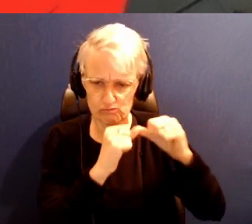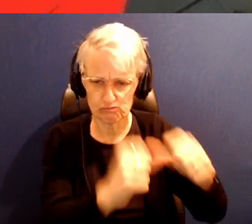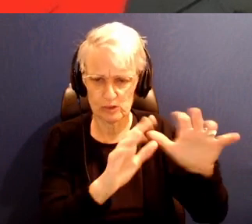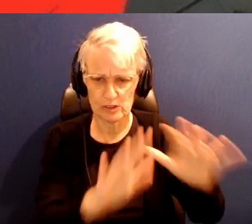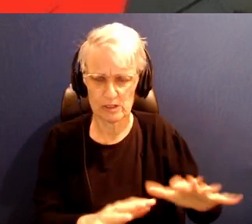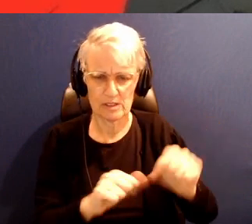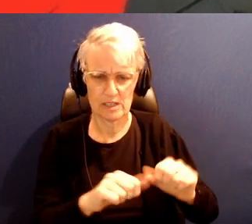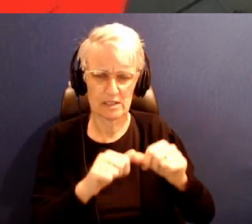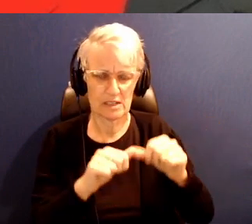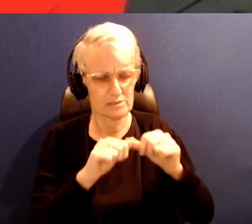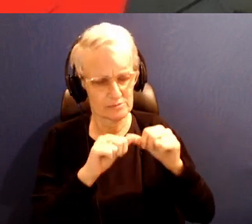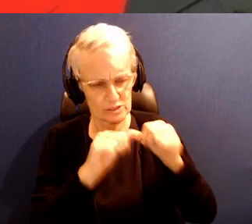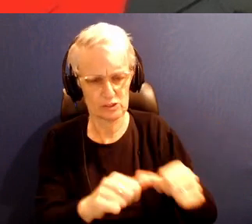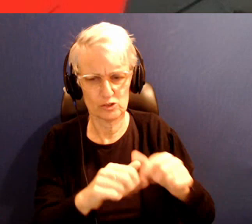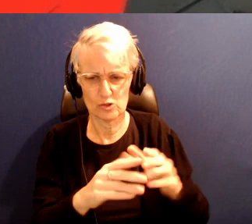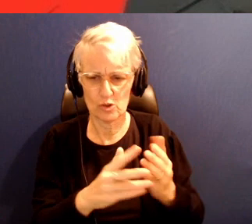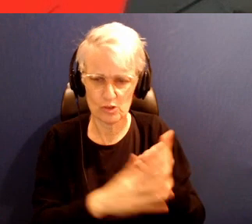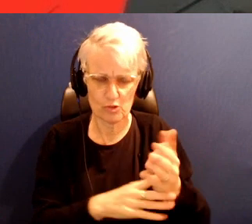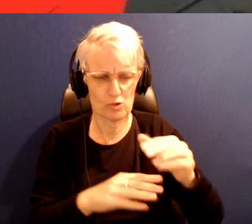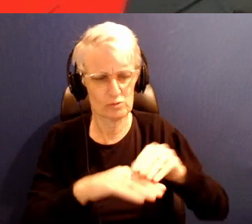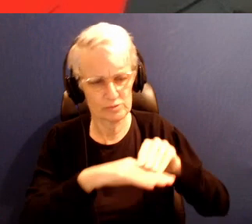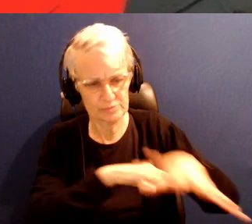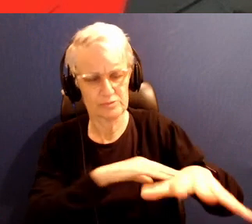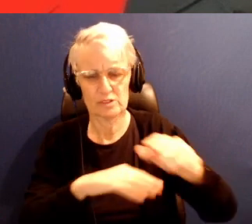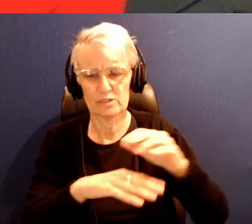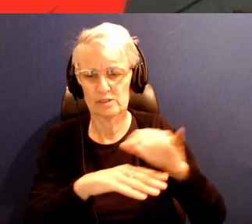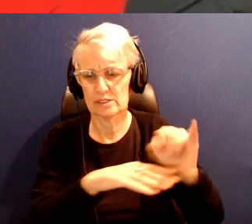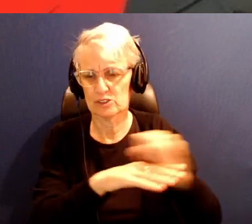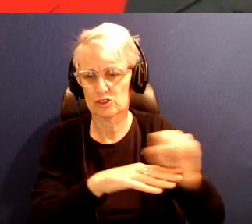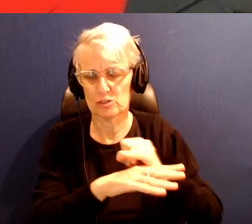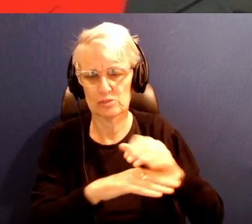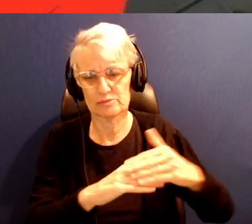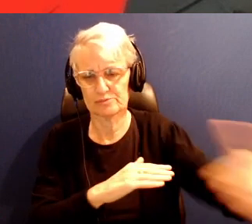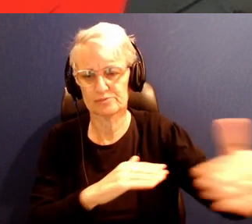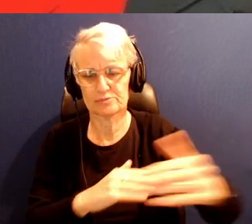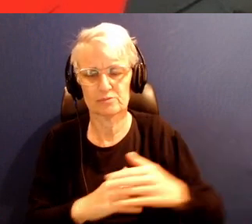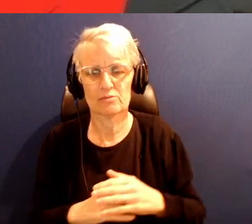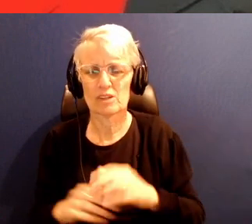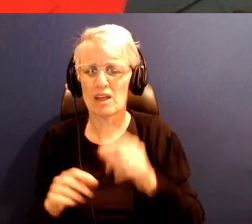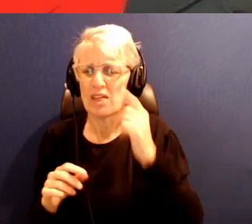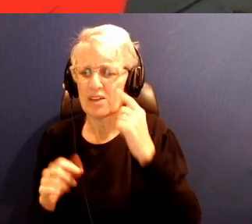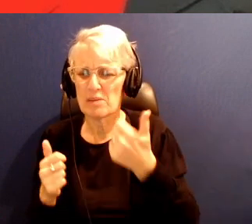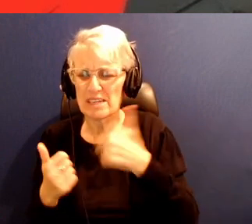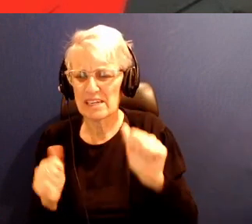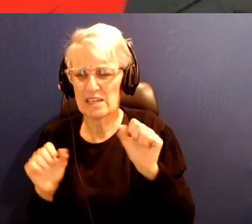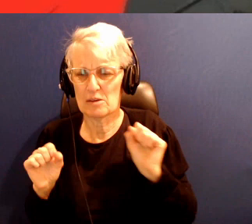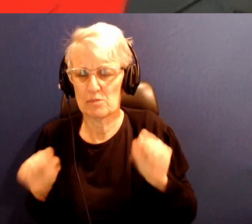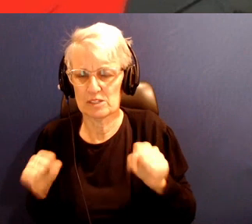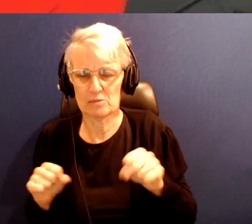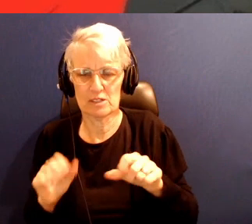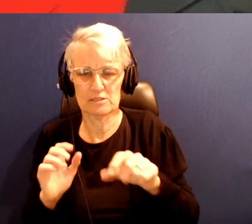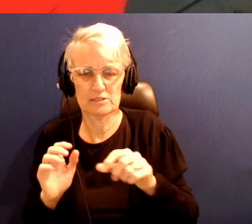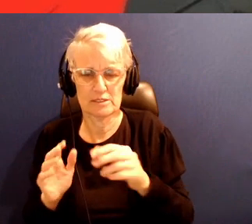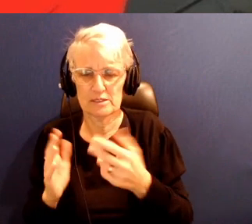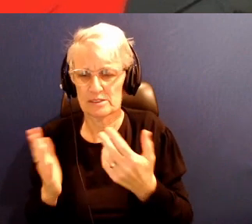enhance the lasting effects of the internships. Also, consider any possible negative impacts the internship could